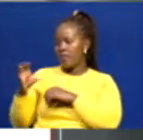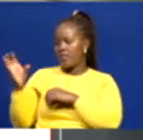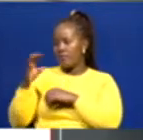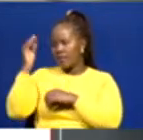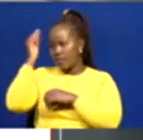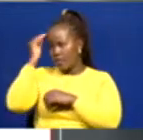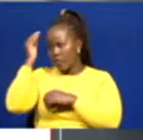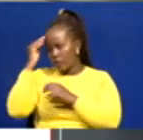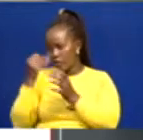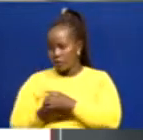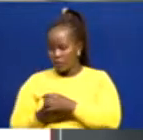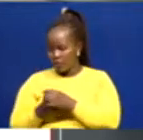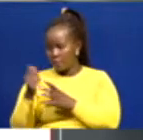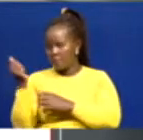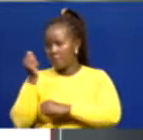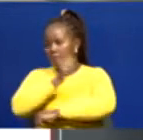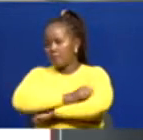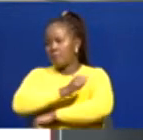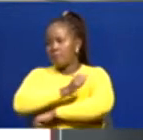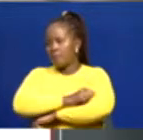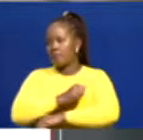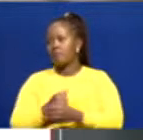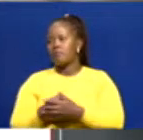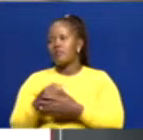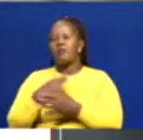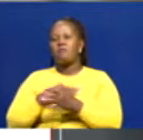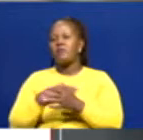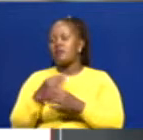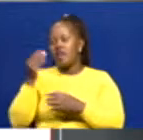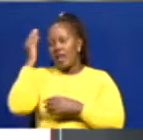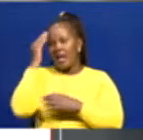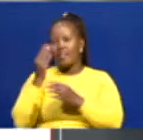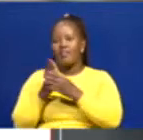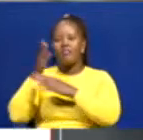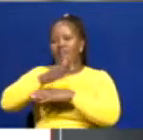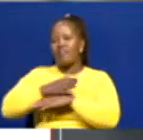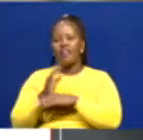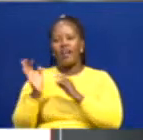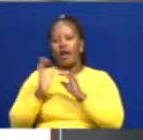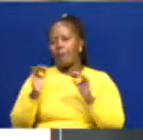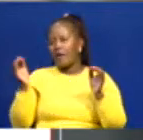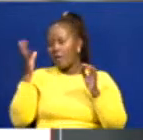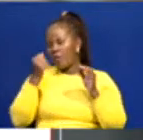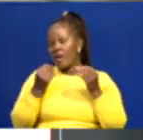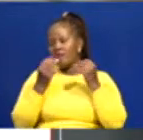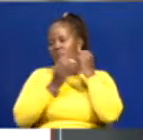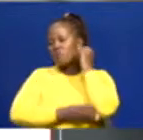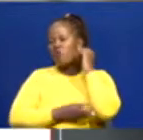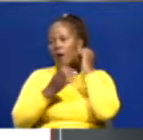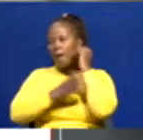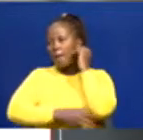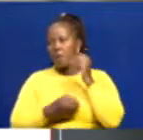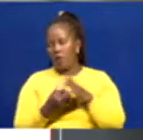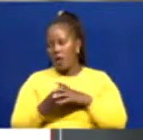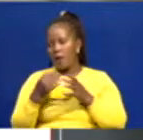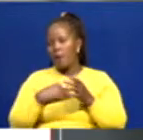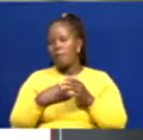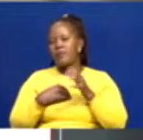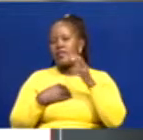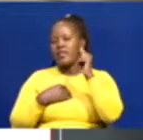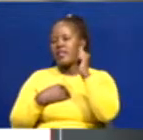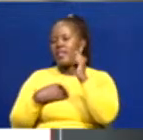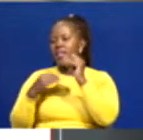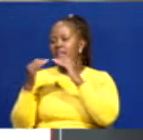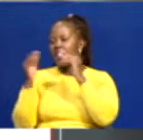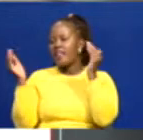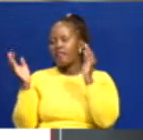at Duke of Gloucester. I could not proceed further because of financial problems, mm-hmm. so I didn't do my A-level, and I